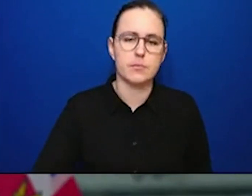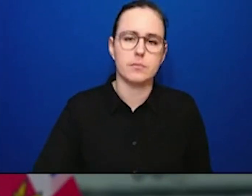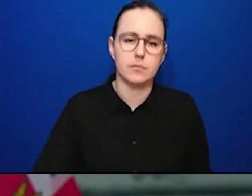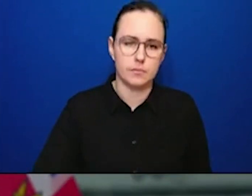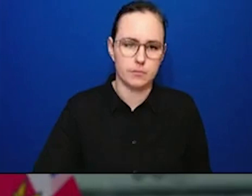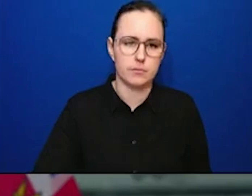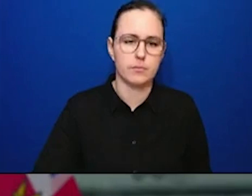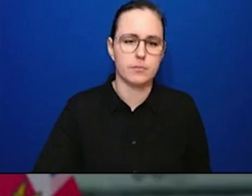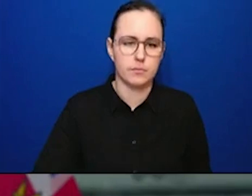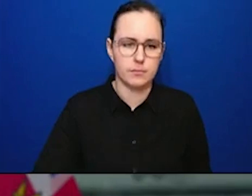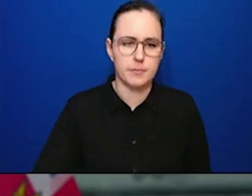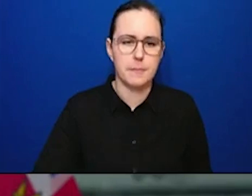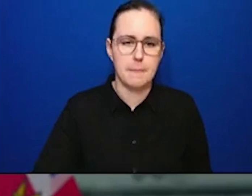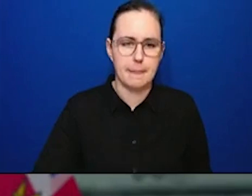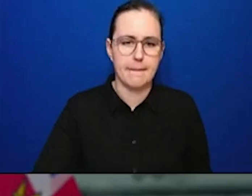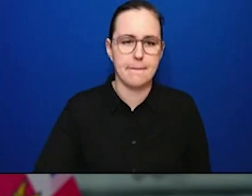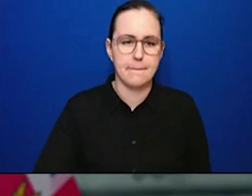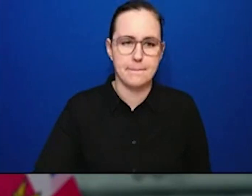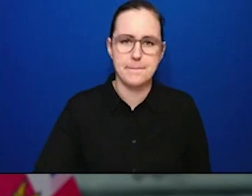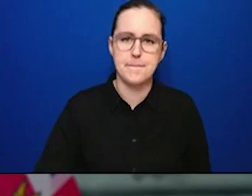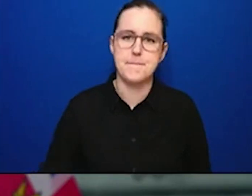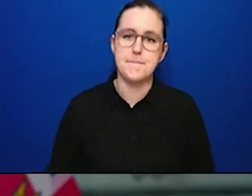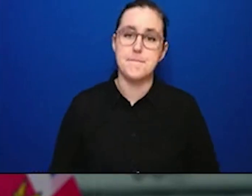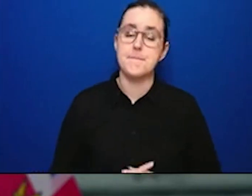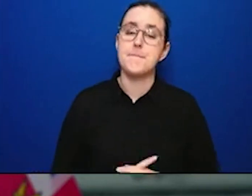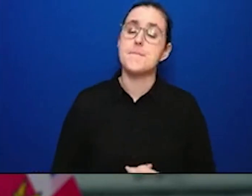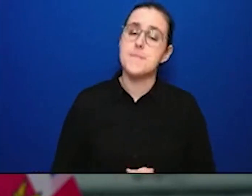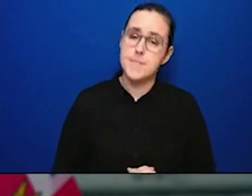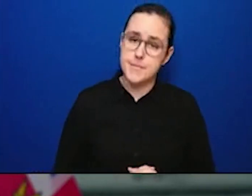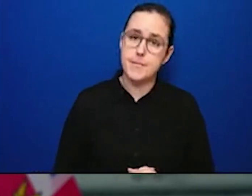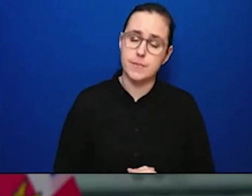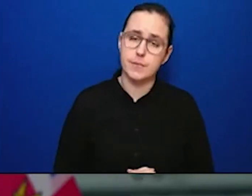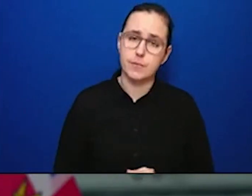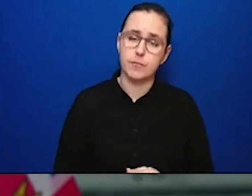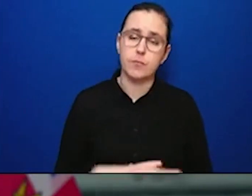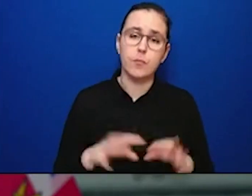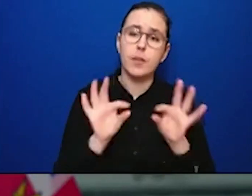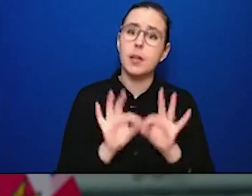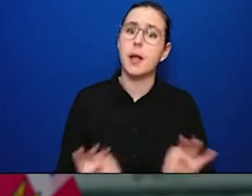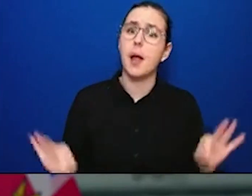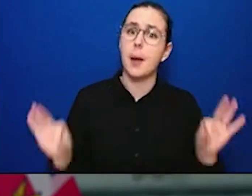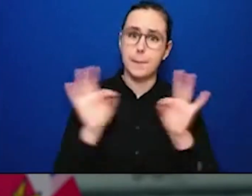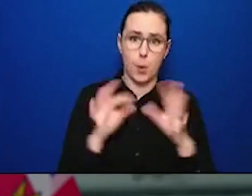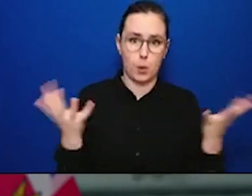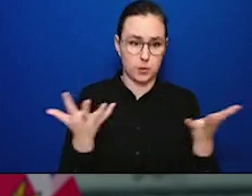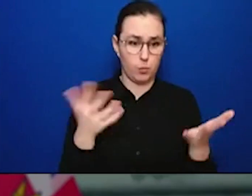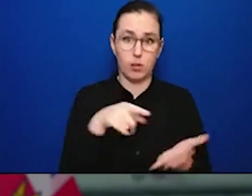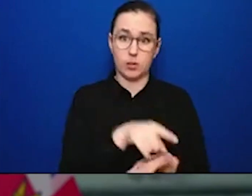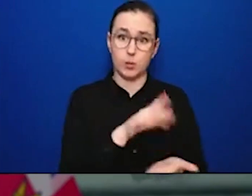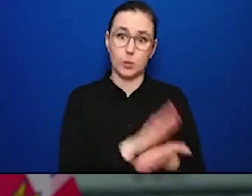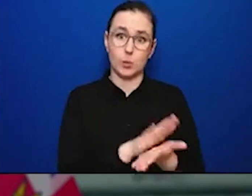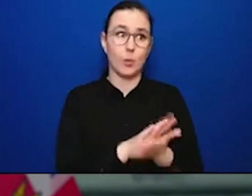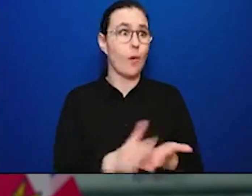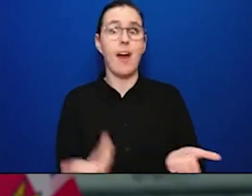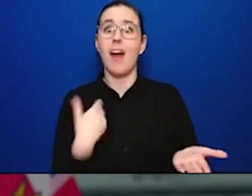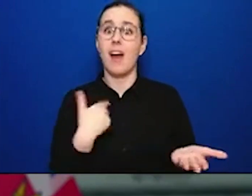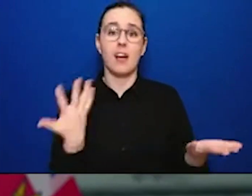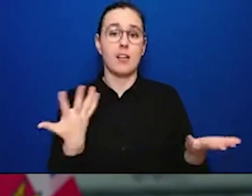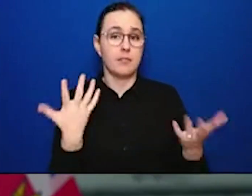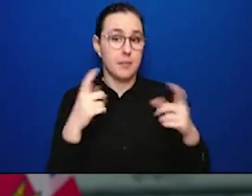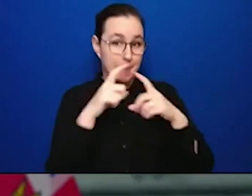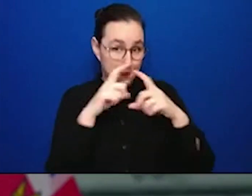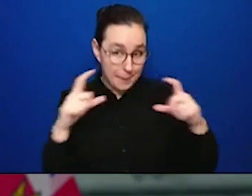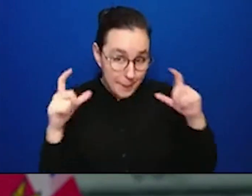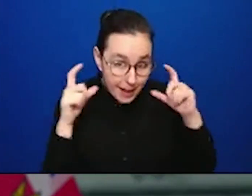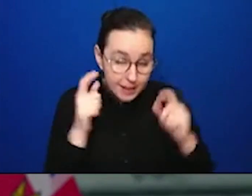And part of course, one of the important things that we have in schools is that we wear masks when we're in the classrooms, when we're in the